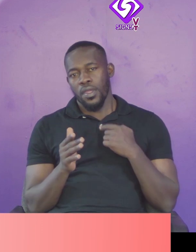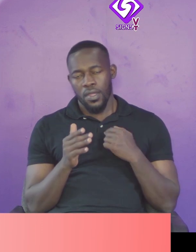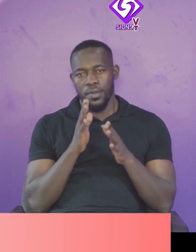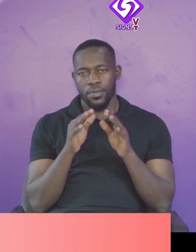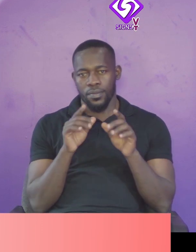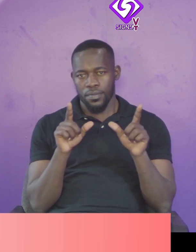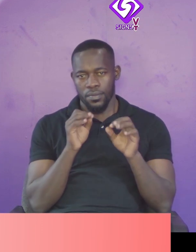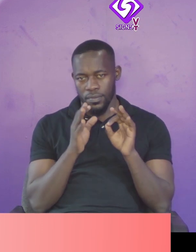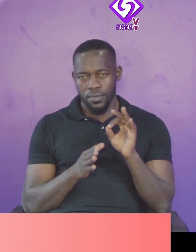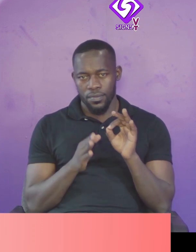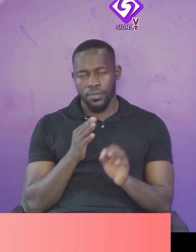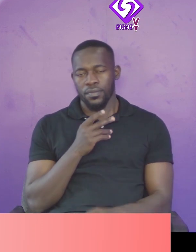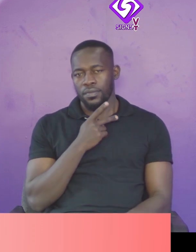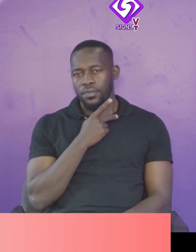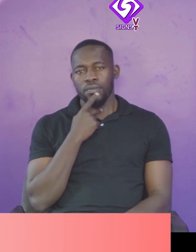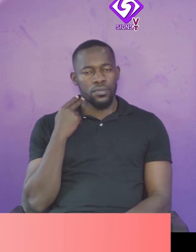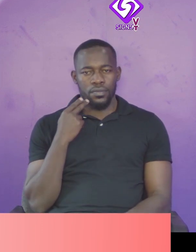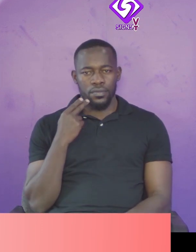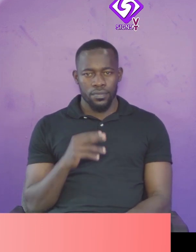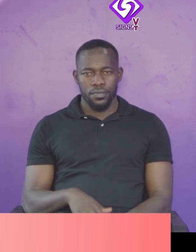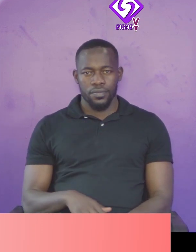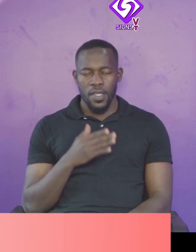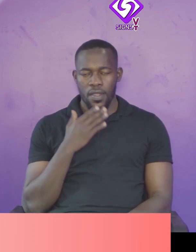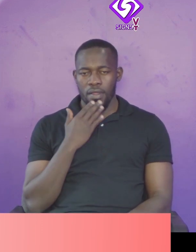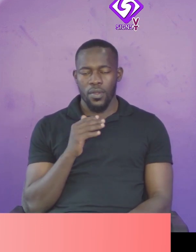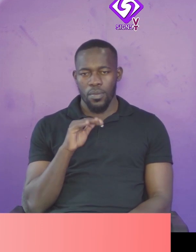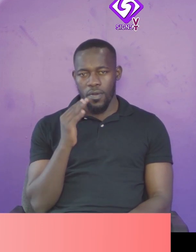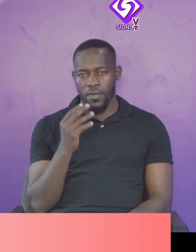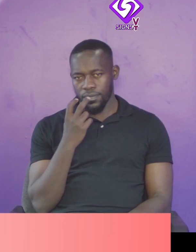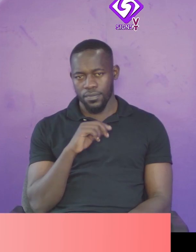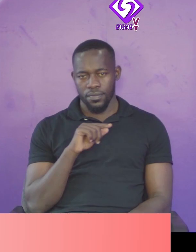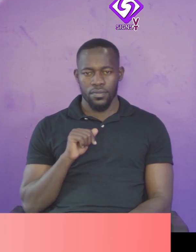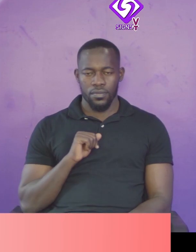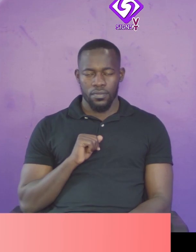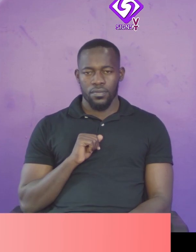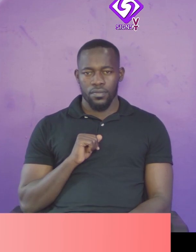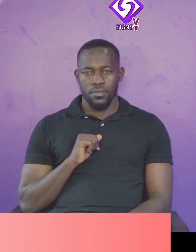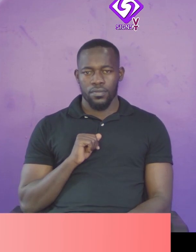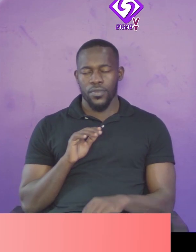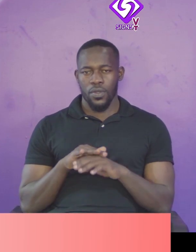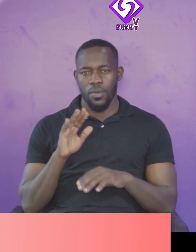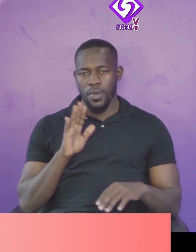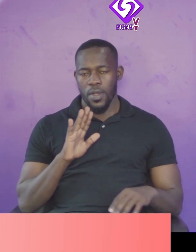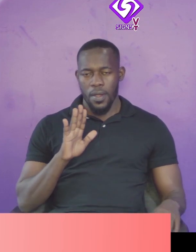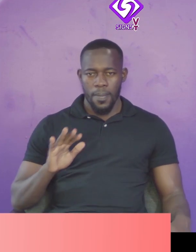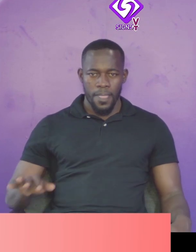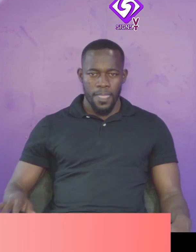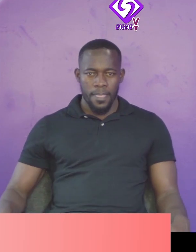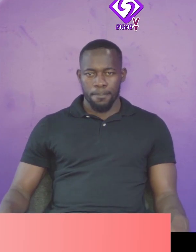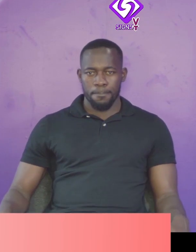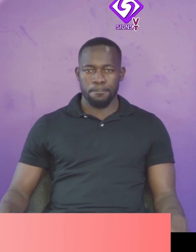language interpreter was Philip Omondi. Thank you so much for watching, and it's goodbye from us.